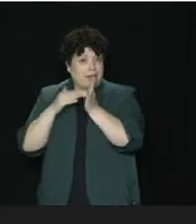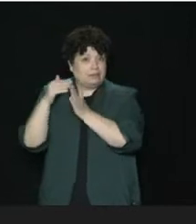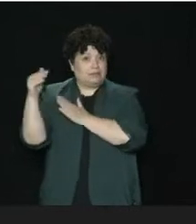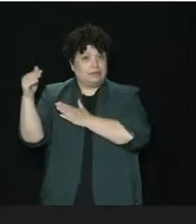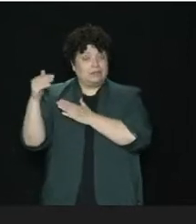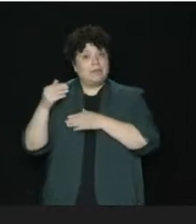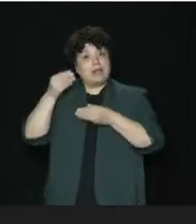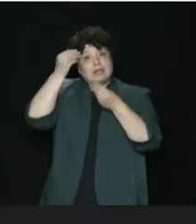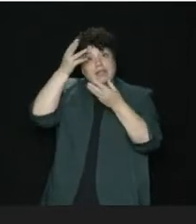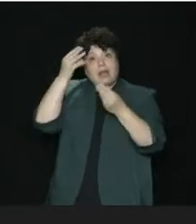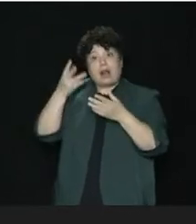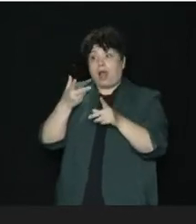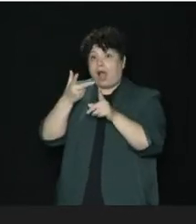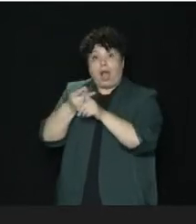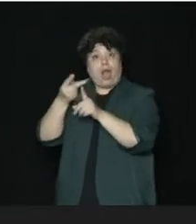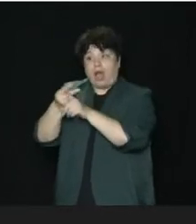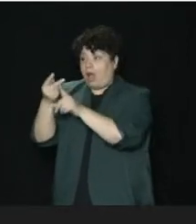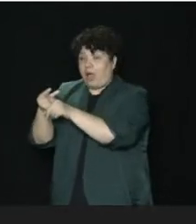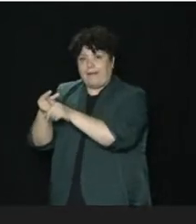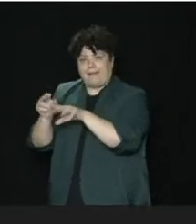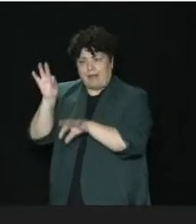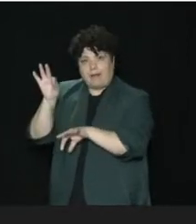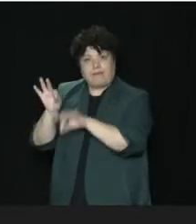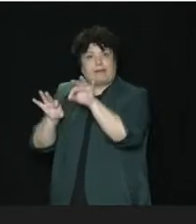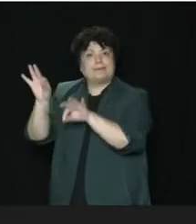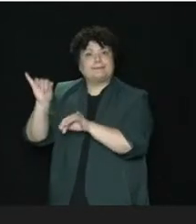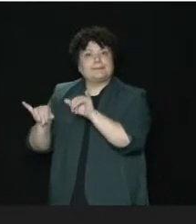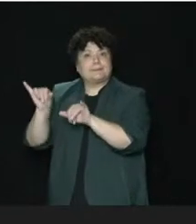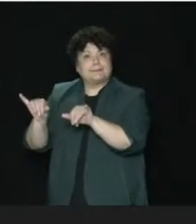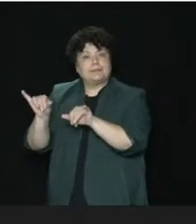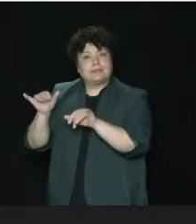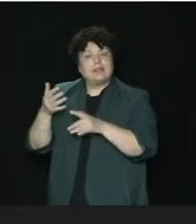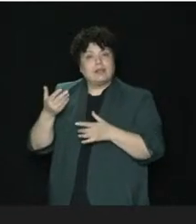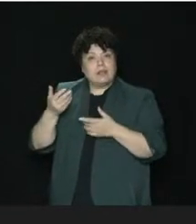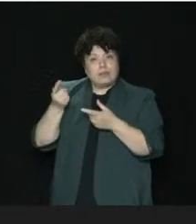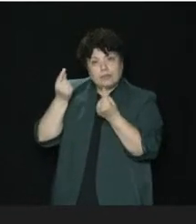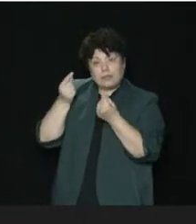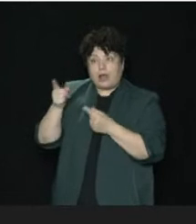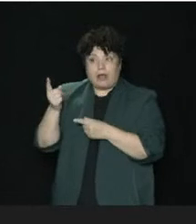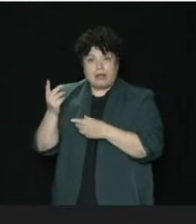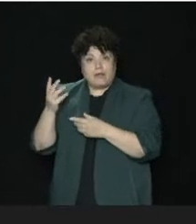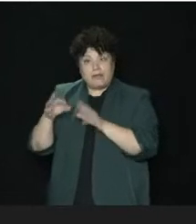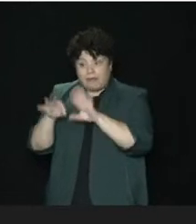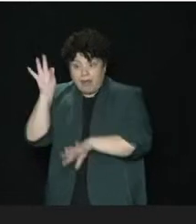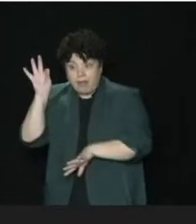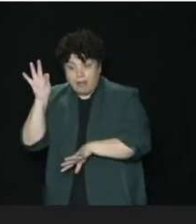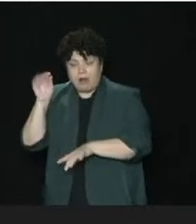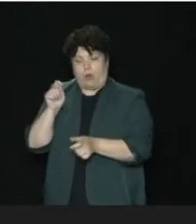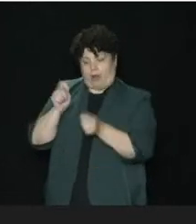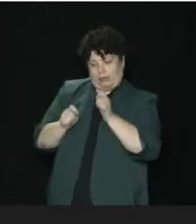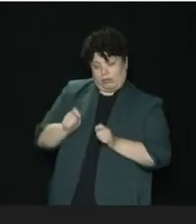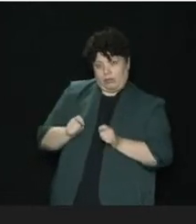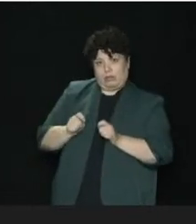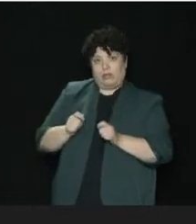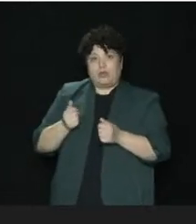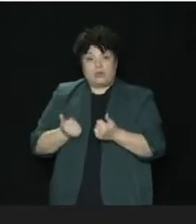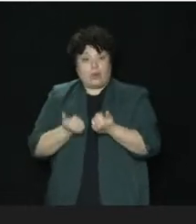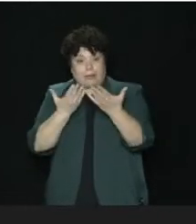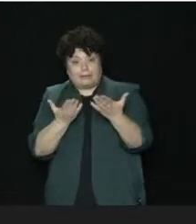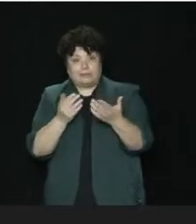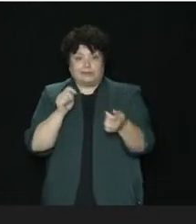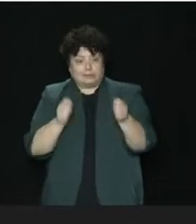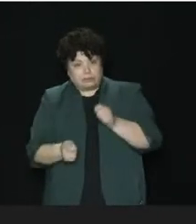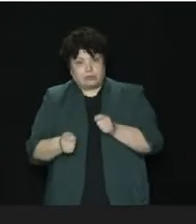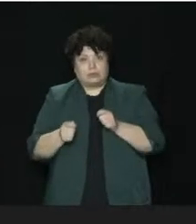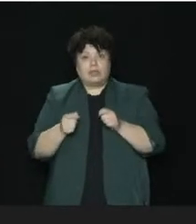roll in, and there's always opportunities to refine or adjust those recommendations, and that's why we're pleased to be able to